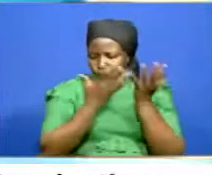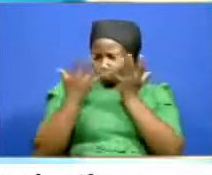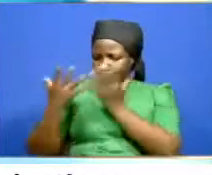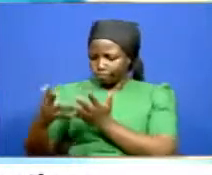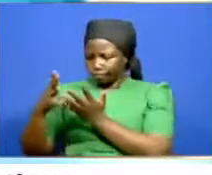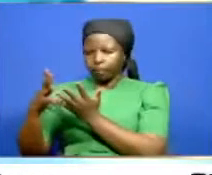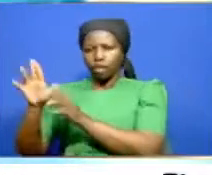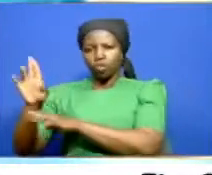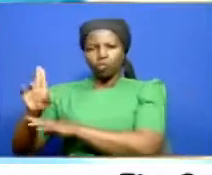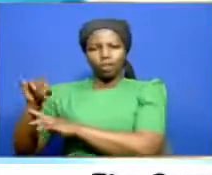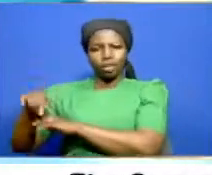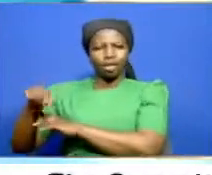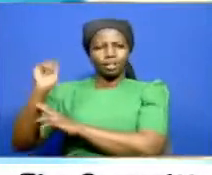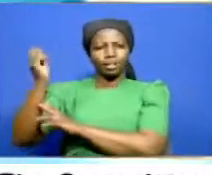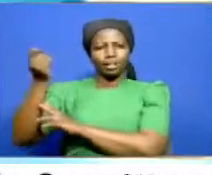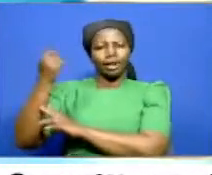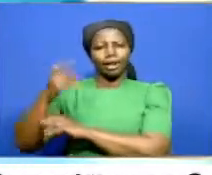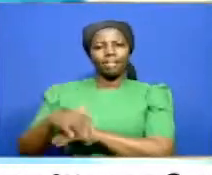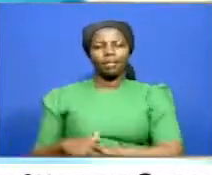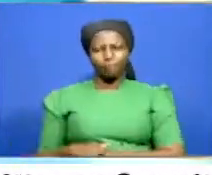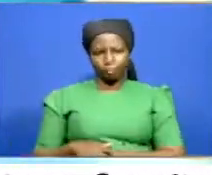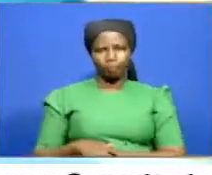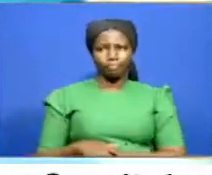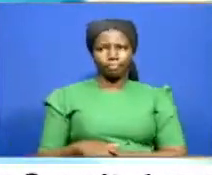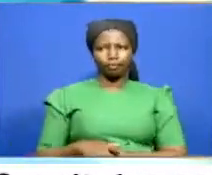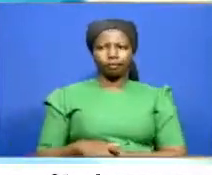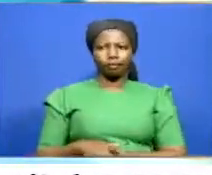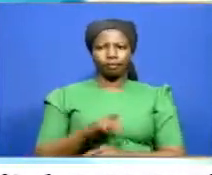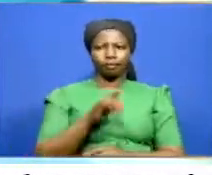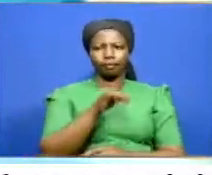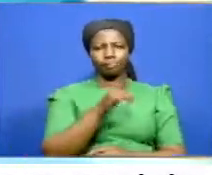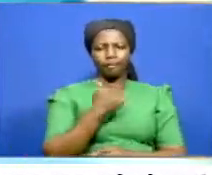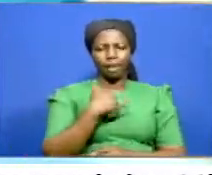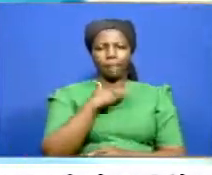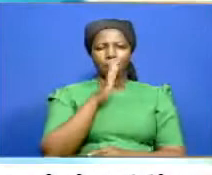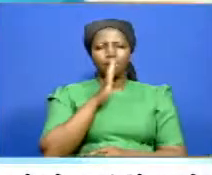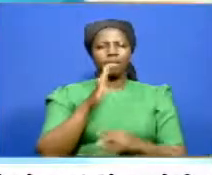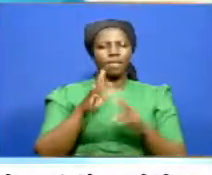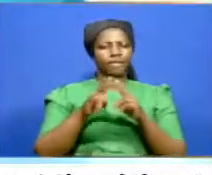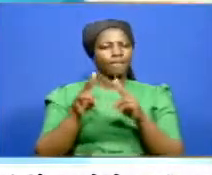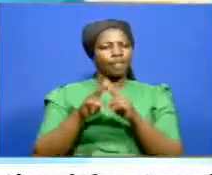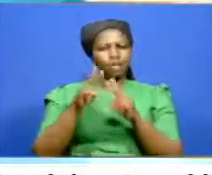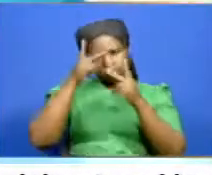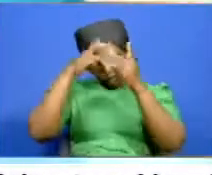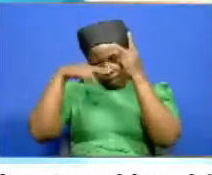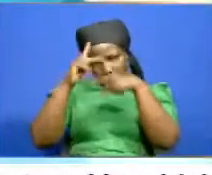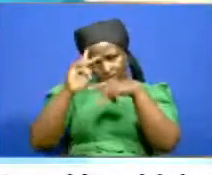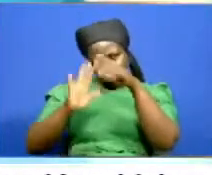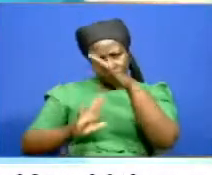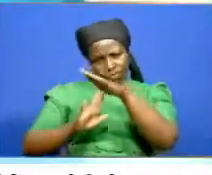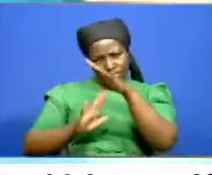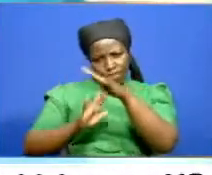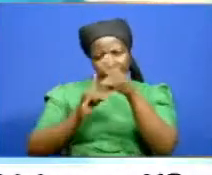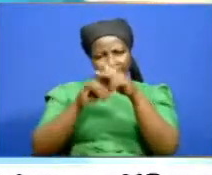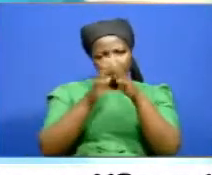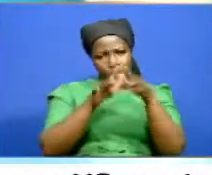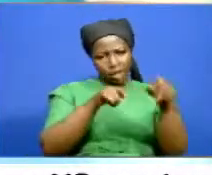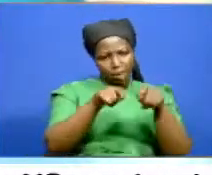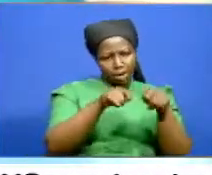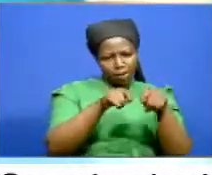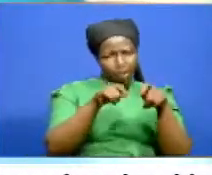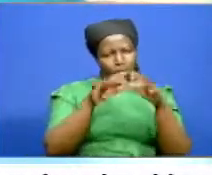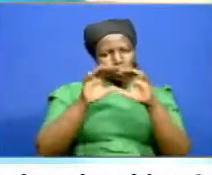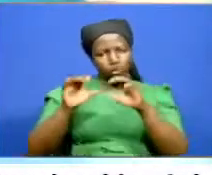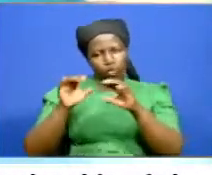so good, because the approach has really been professional, has really been top-notch, starting from the management to the coaching staff and also to the playing unit.